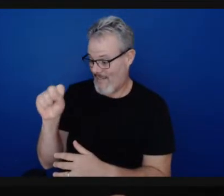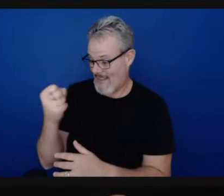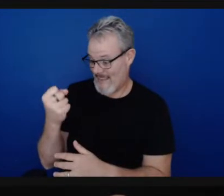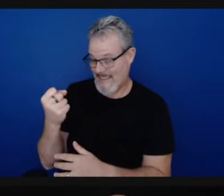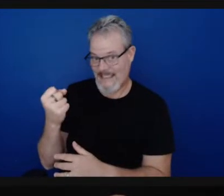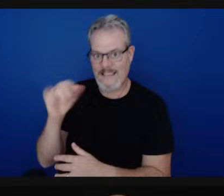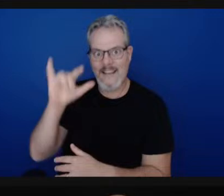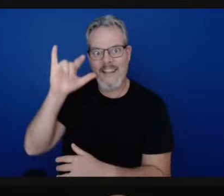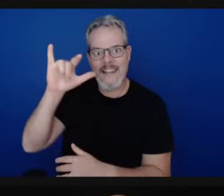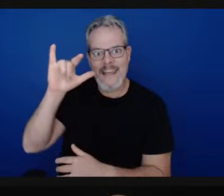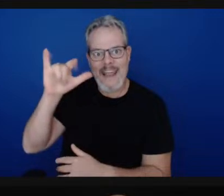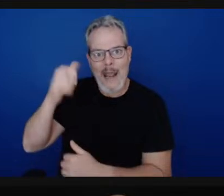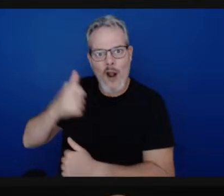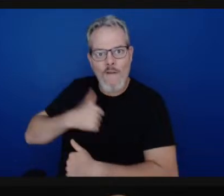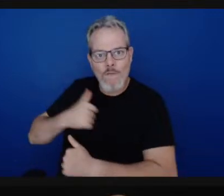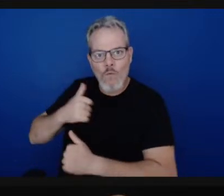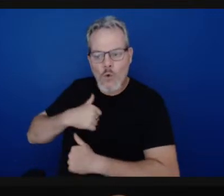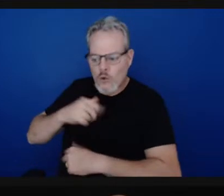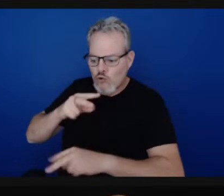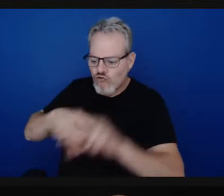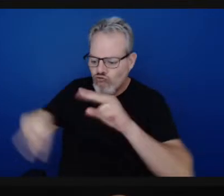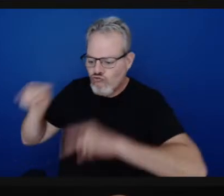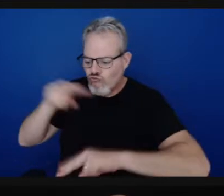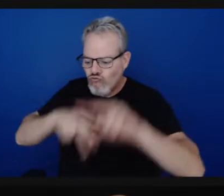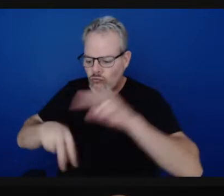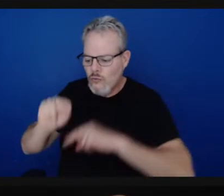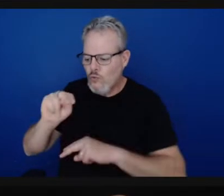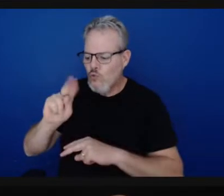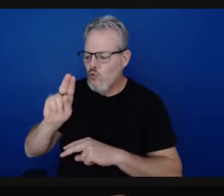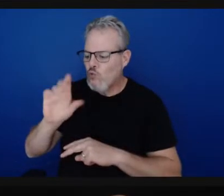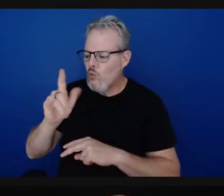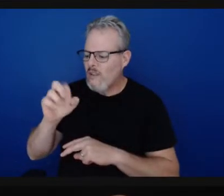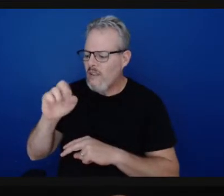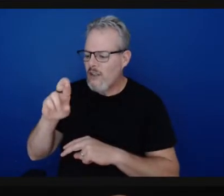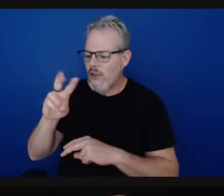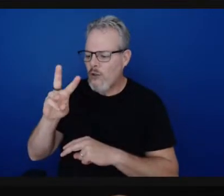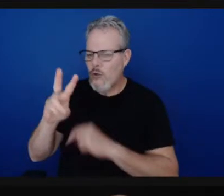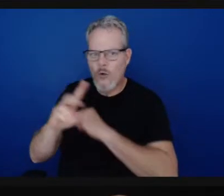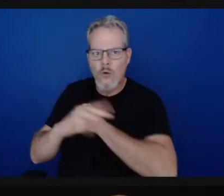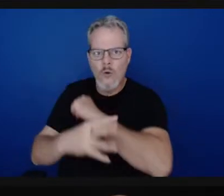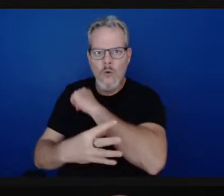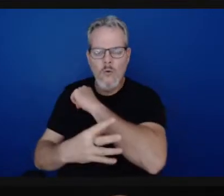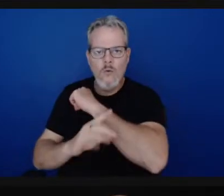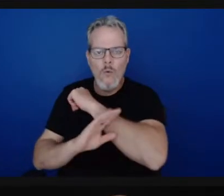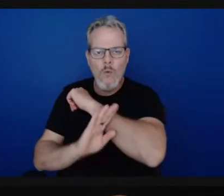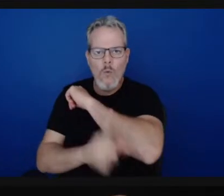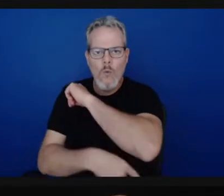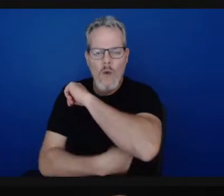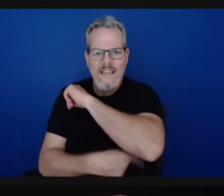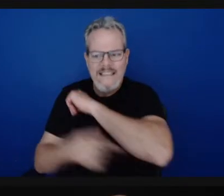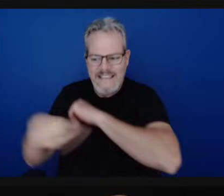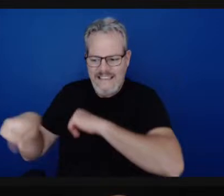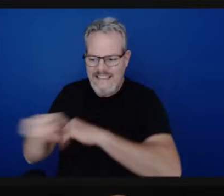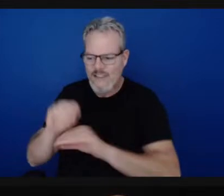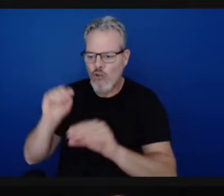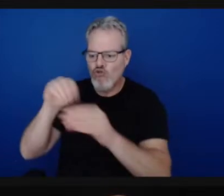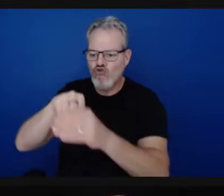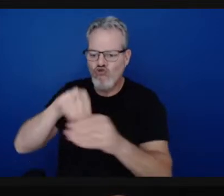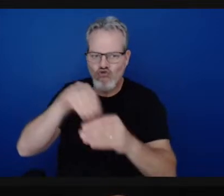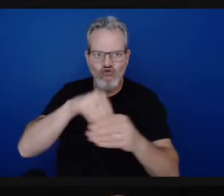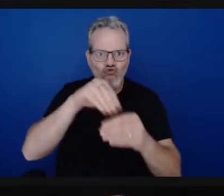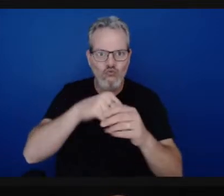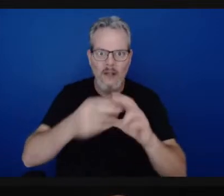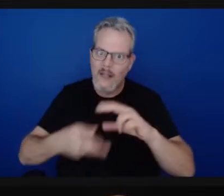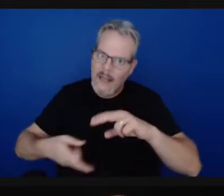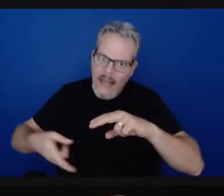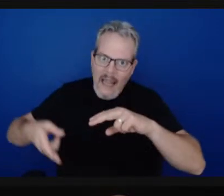nuclear waste deep underground into fault lines, they increased the rate of earthquakes by over